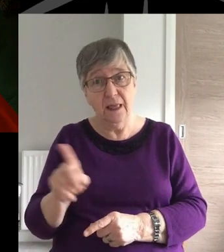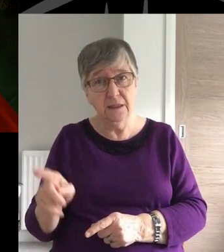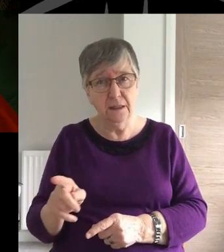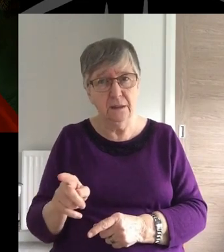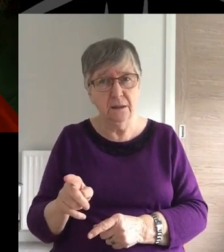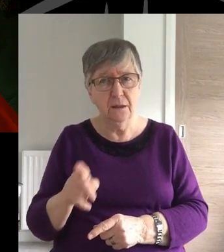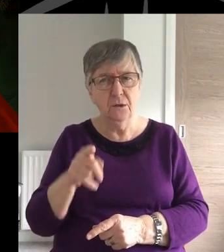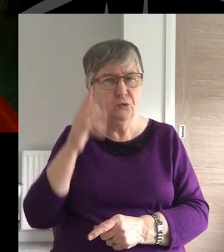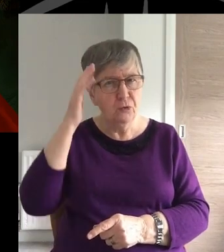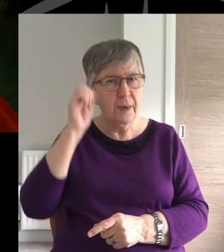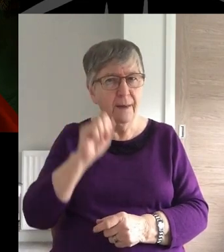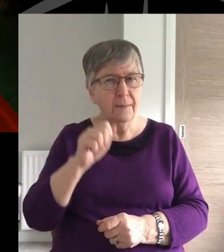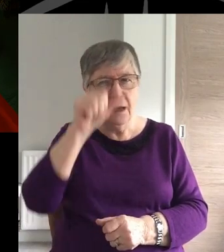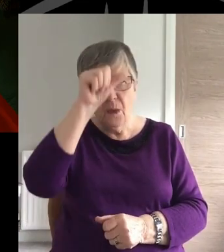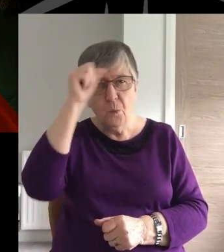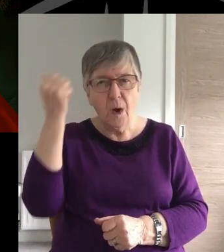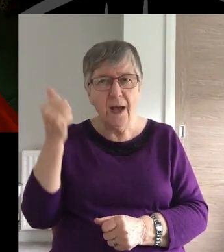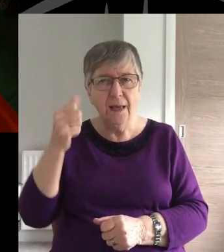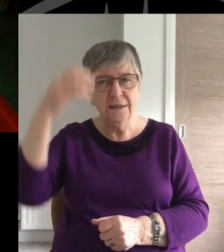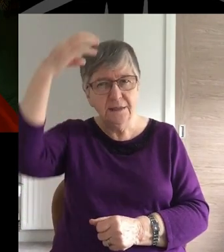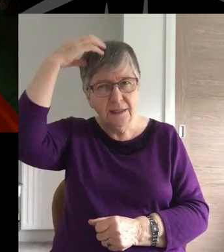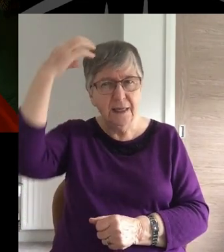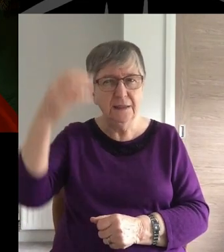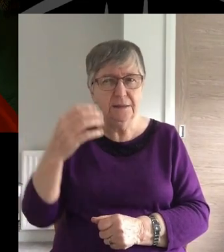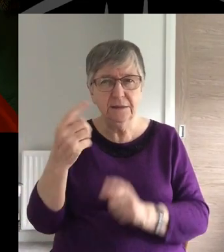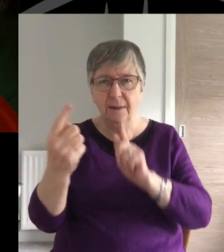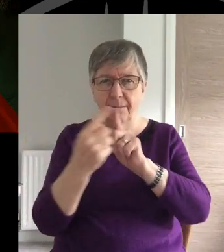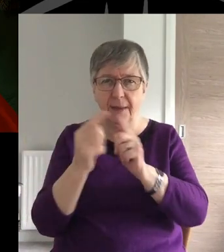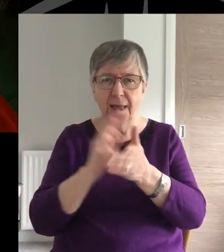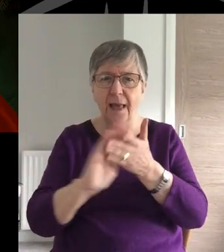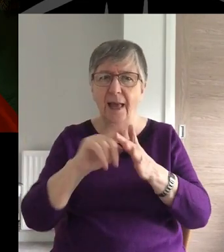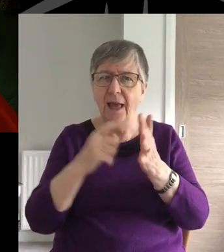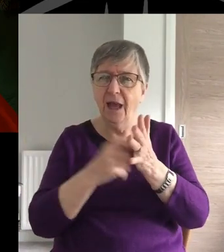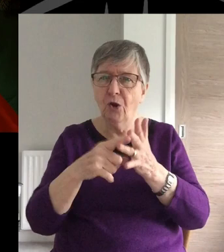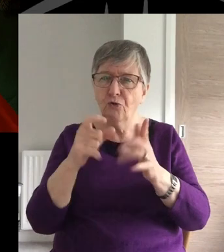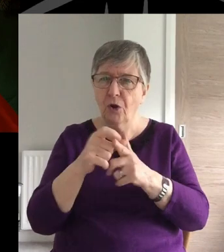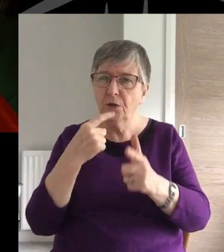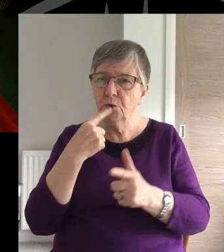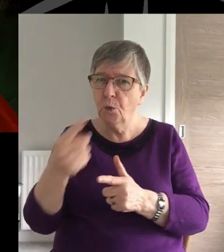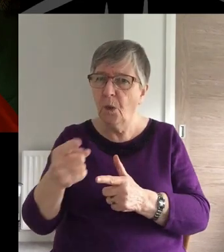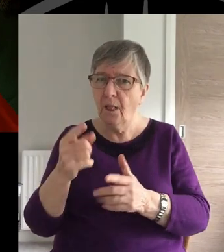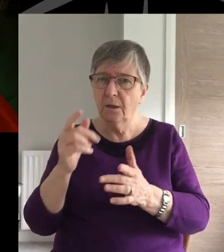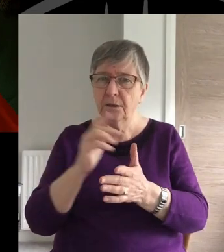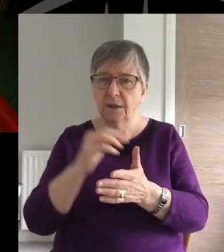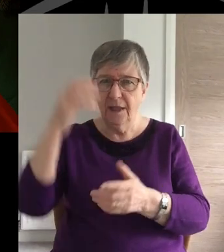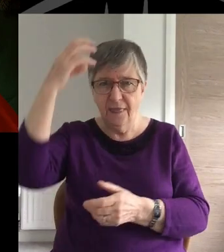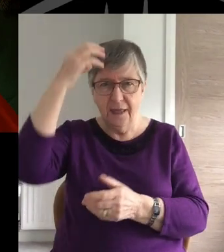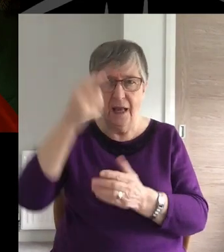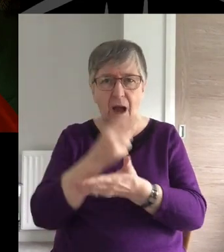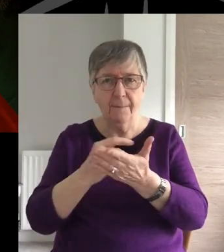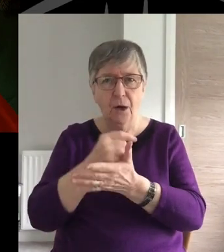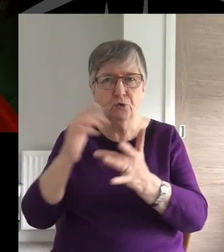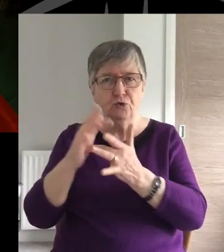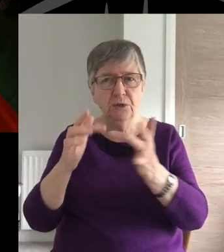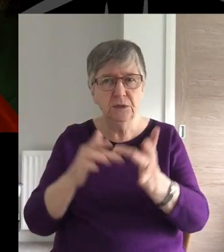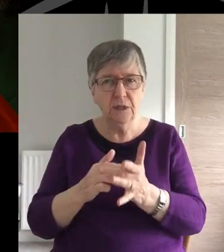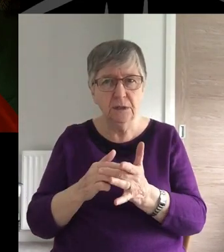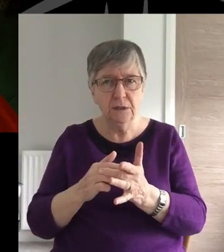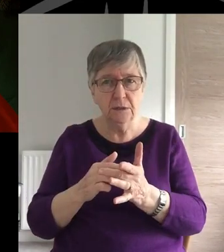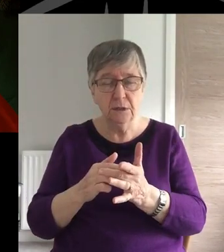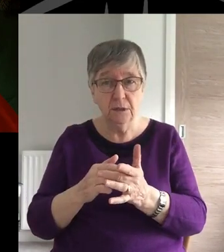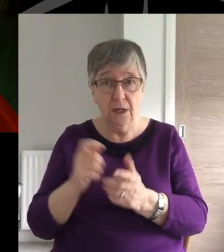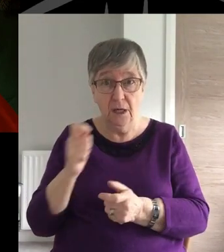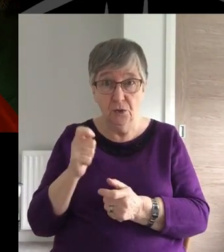shortly afterwards, the wise travelers who had made Herod aware that the Messiah had come, And all too